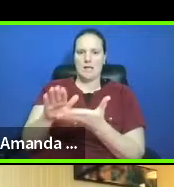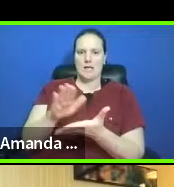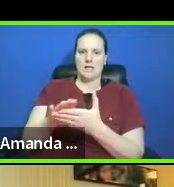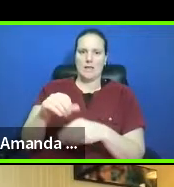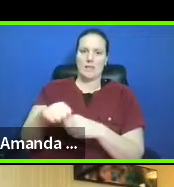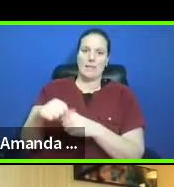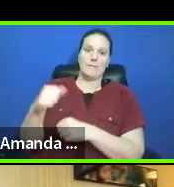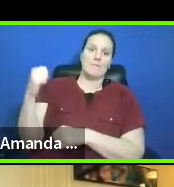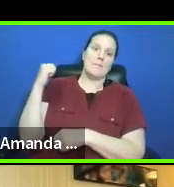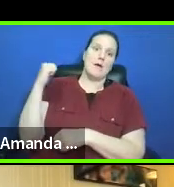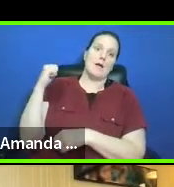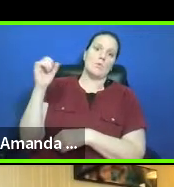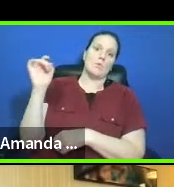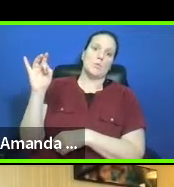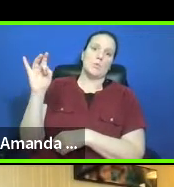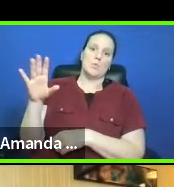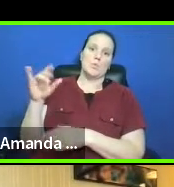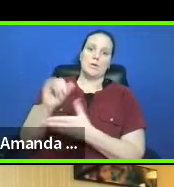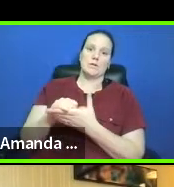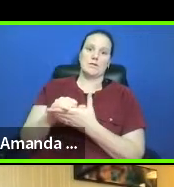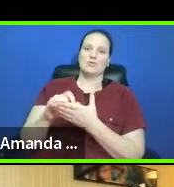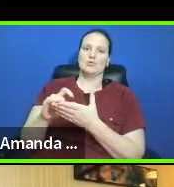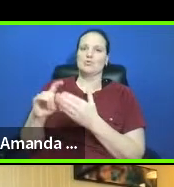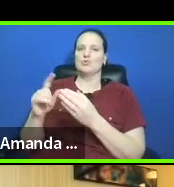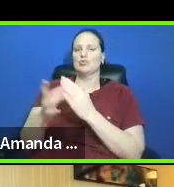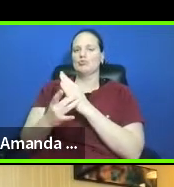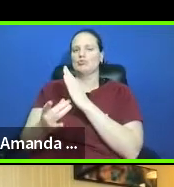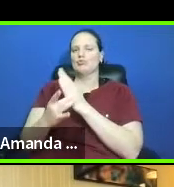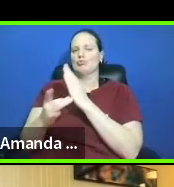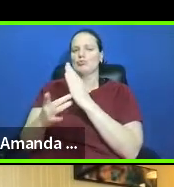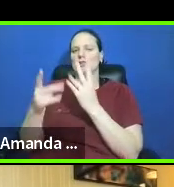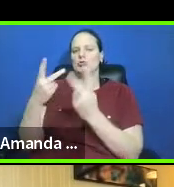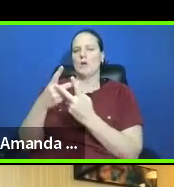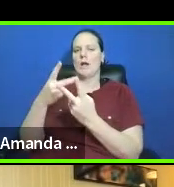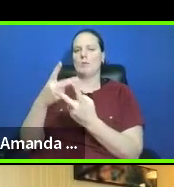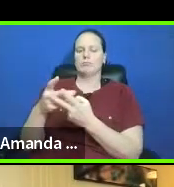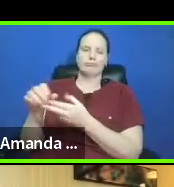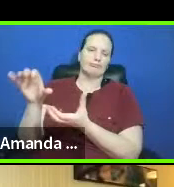back, which was and emptying grease traps, which I do not recommend.